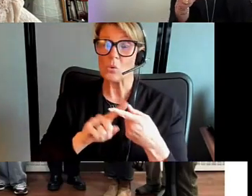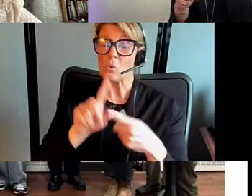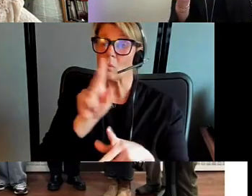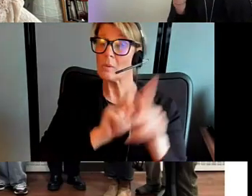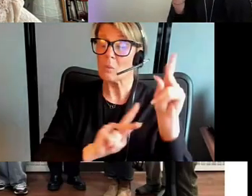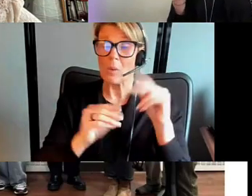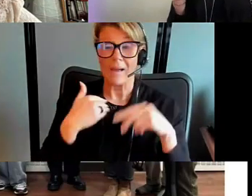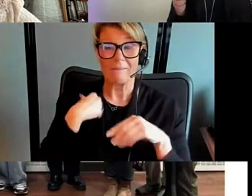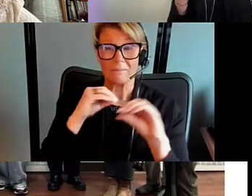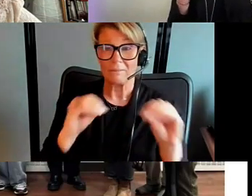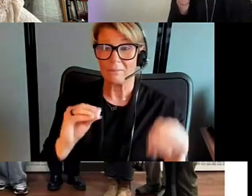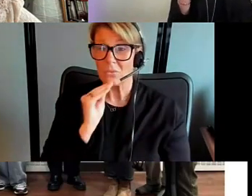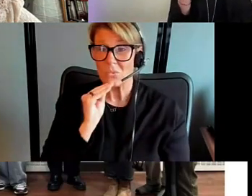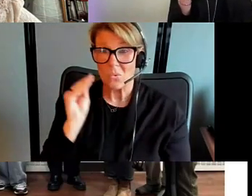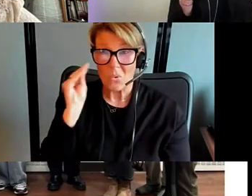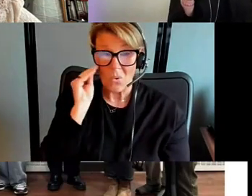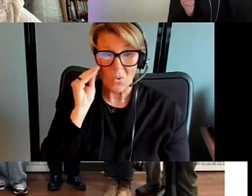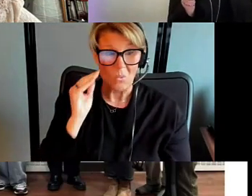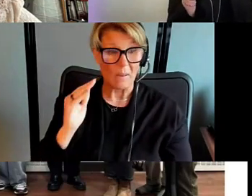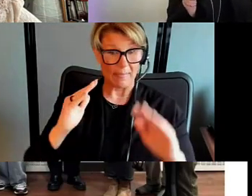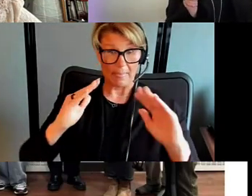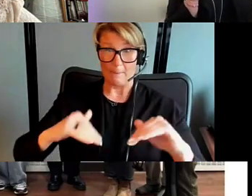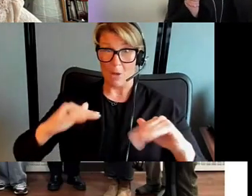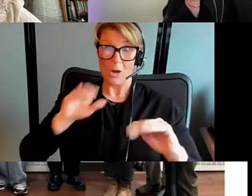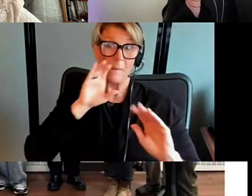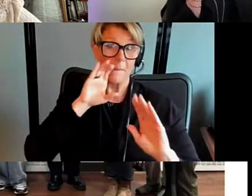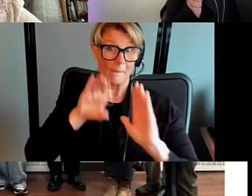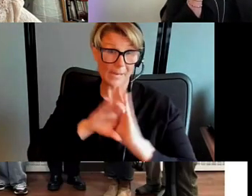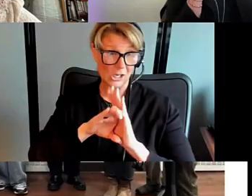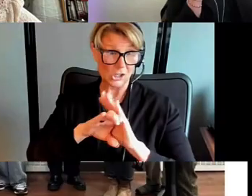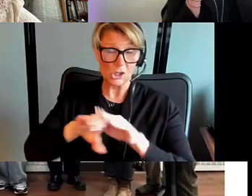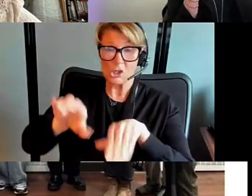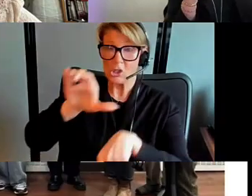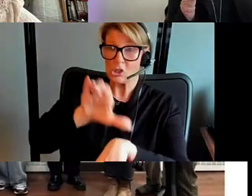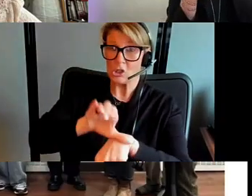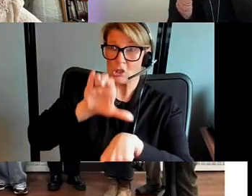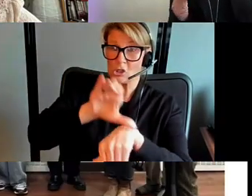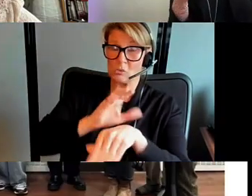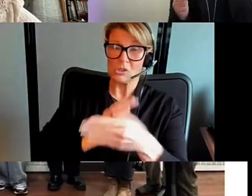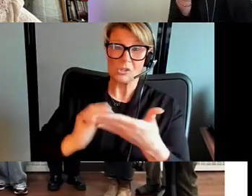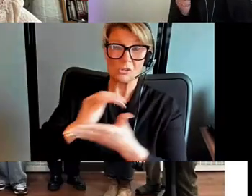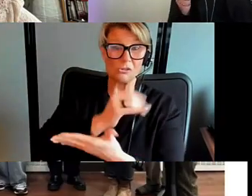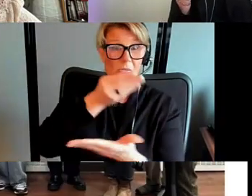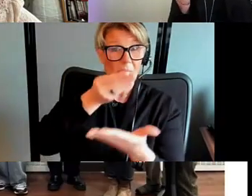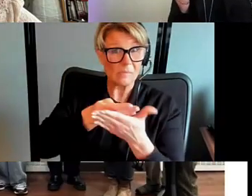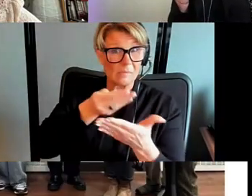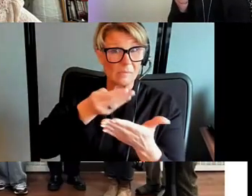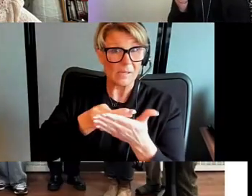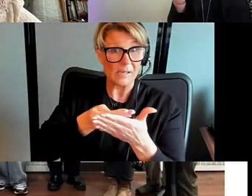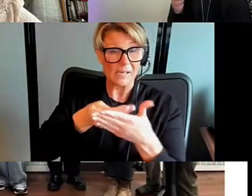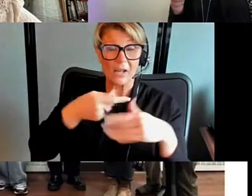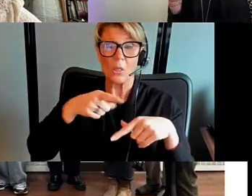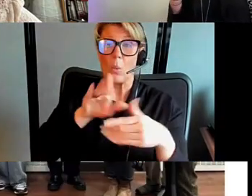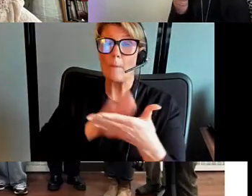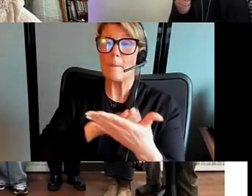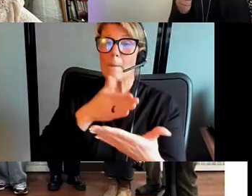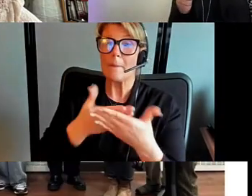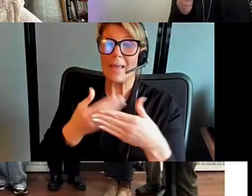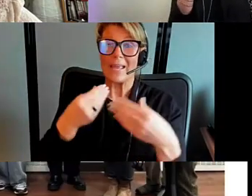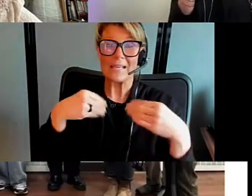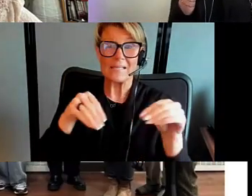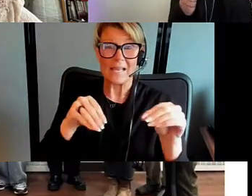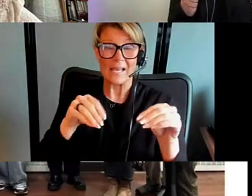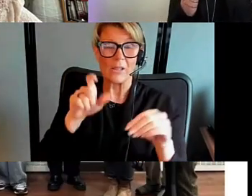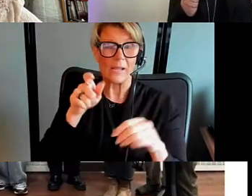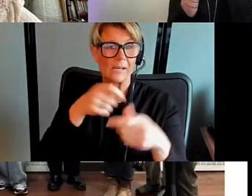then the picture on the bottom, the church was raising funds. So they were having a bake sale because they need to replace